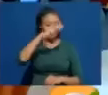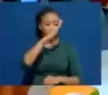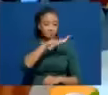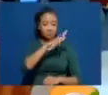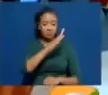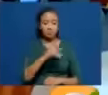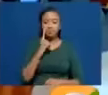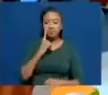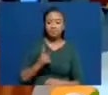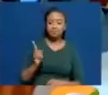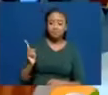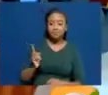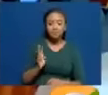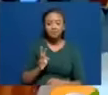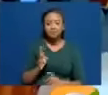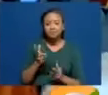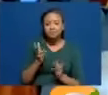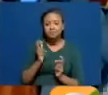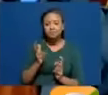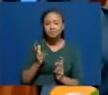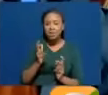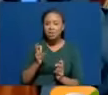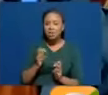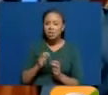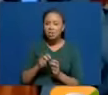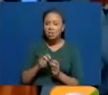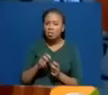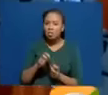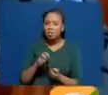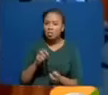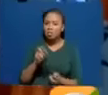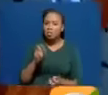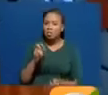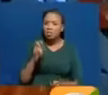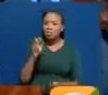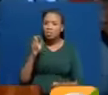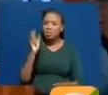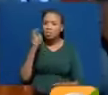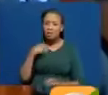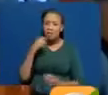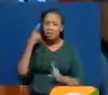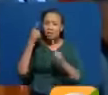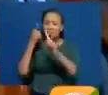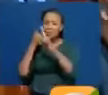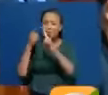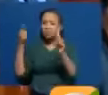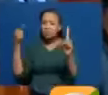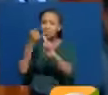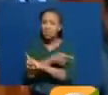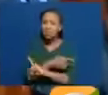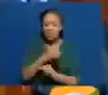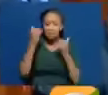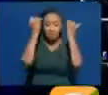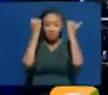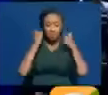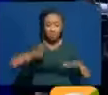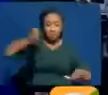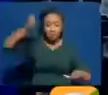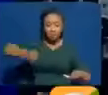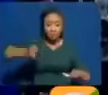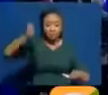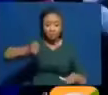they watched in disbelief as their ambitions were cast to the wind as the judges delivered the judgment which they have disputed.